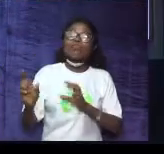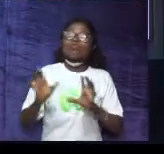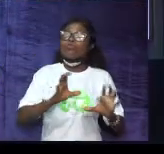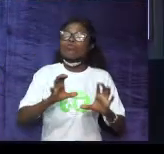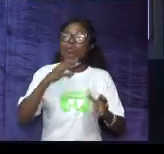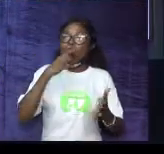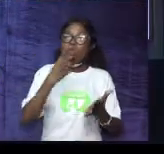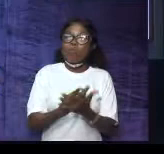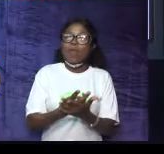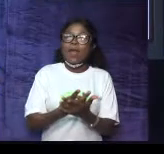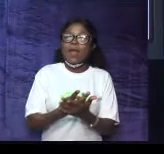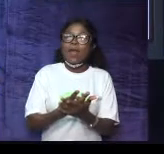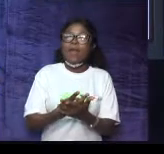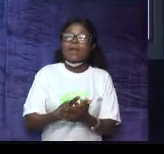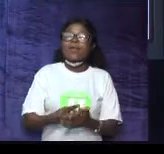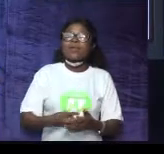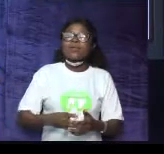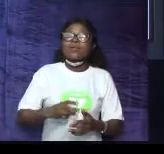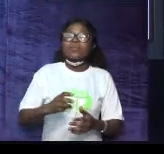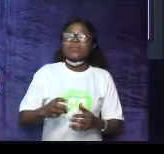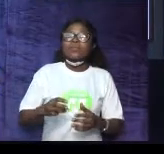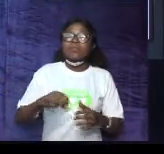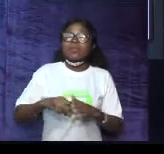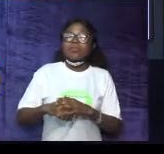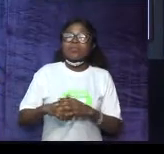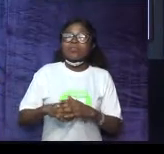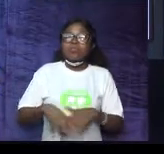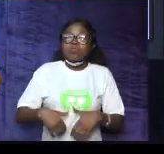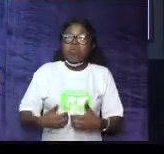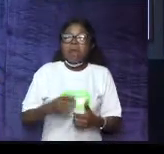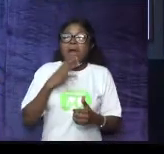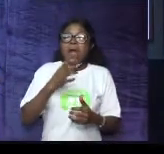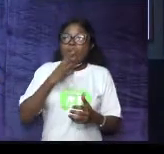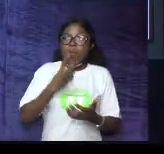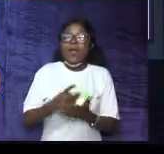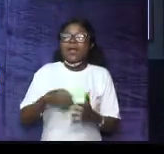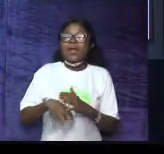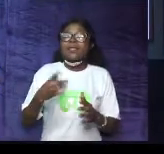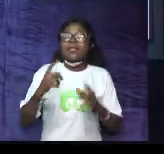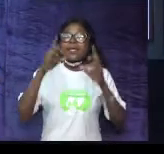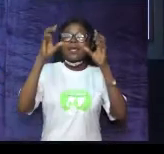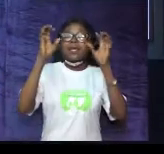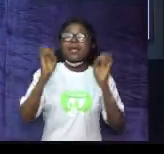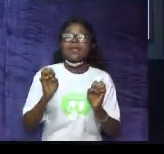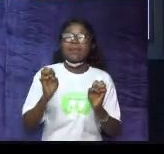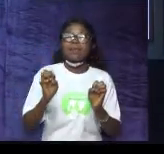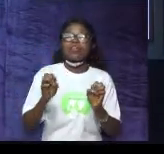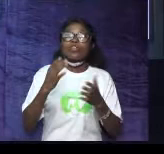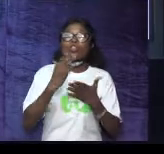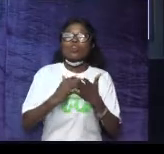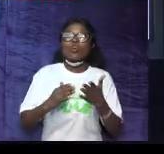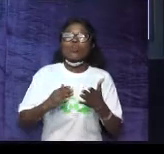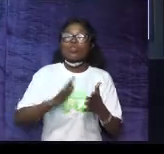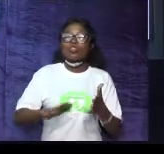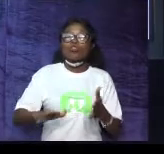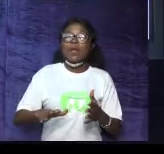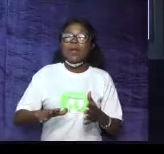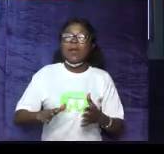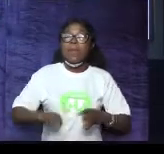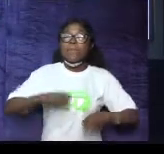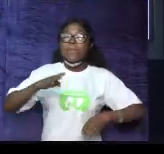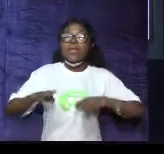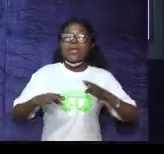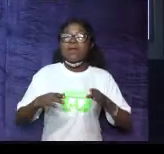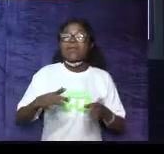Not quite well. Quite well in the examination. Some children behave like